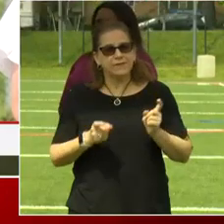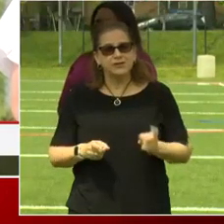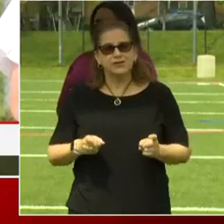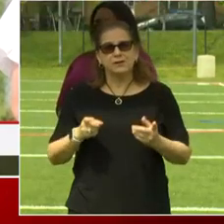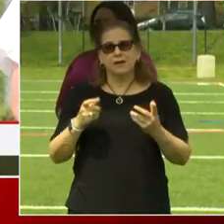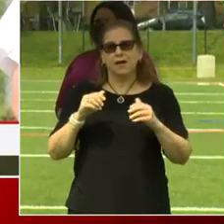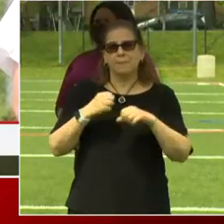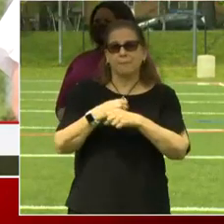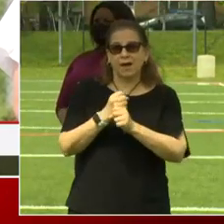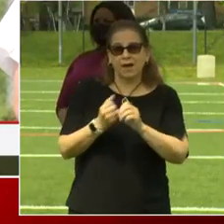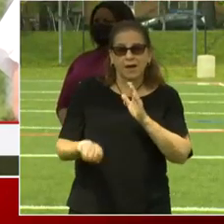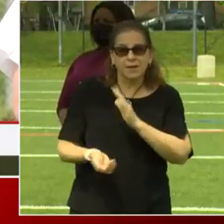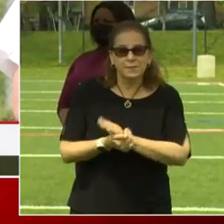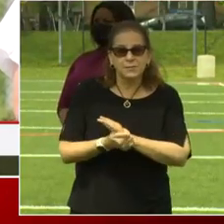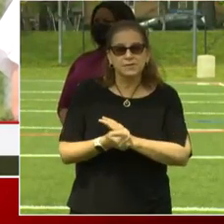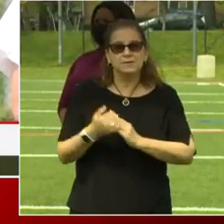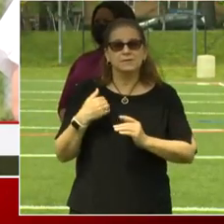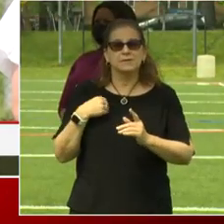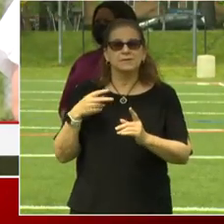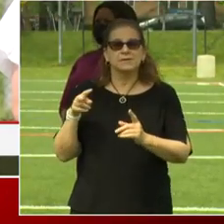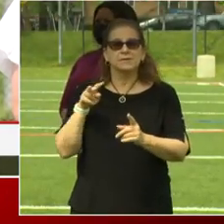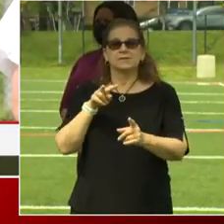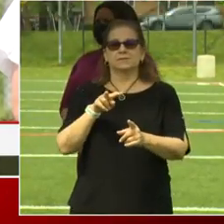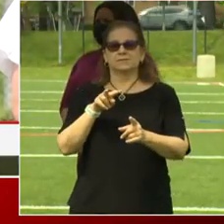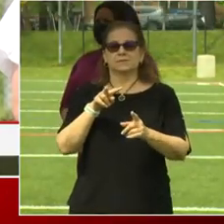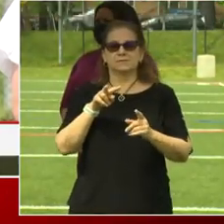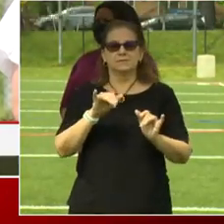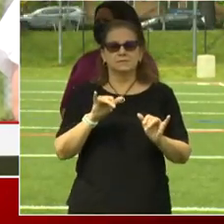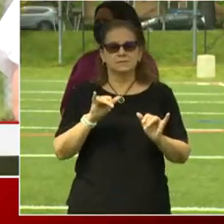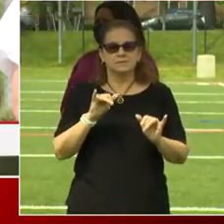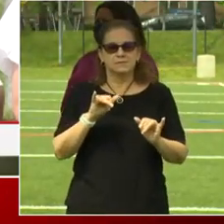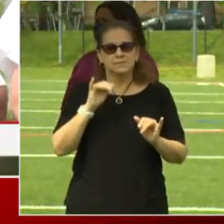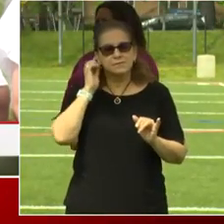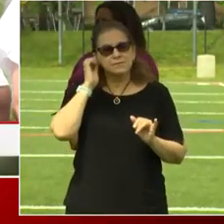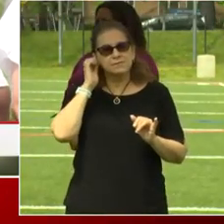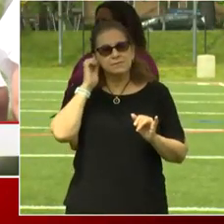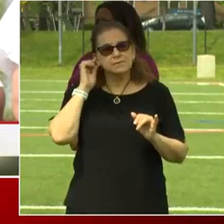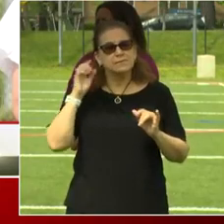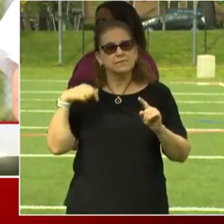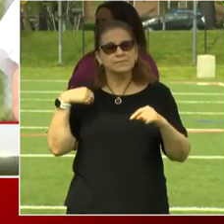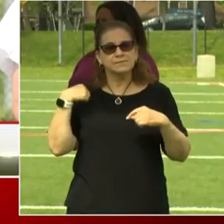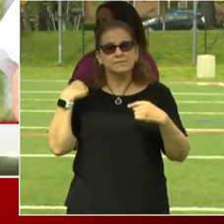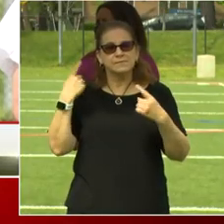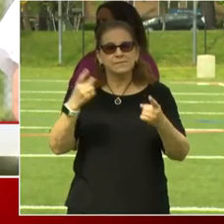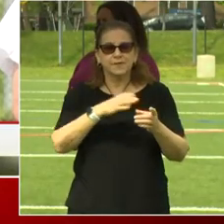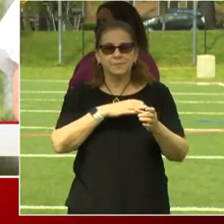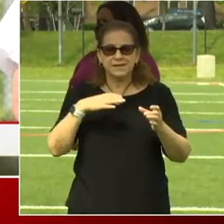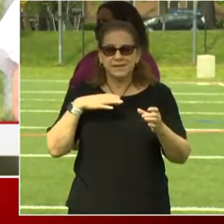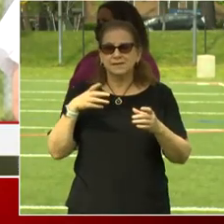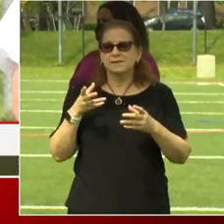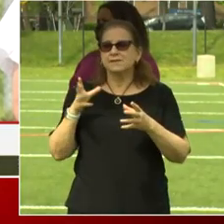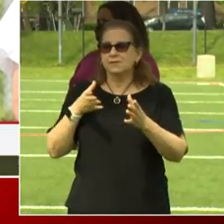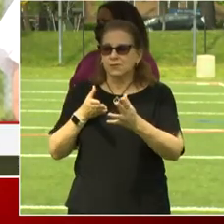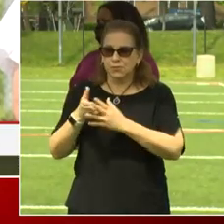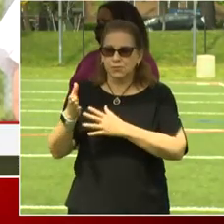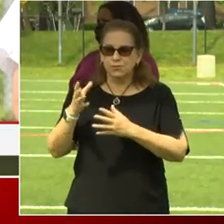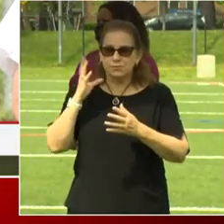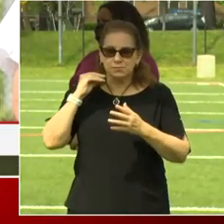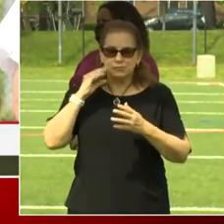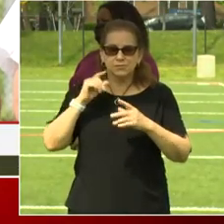in my view, are misplaced, and what we have done through the committee markup as well as with the amendments tomorrow,